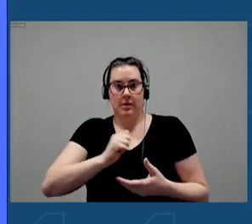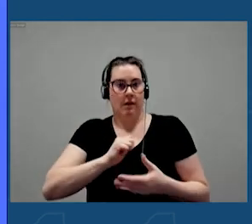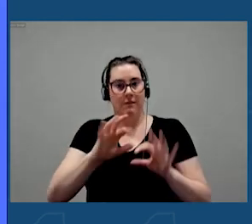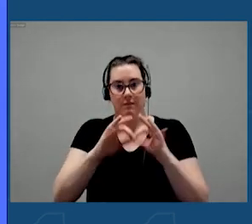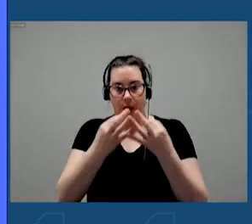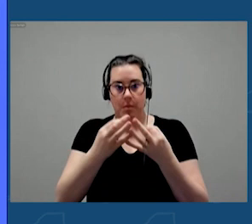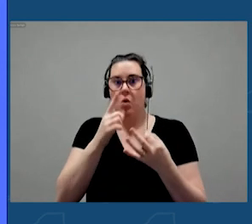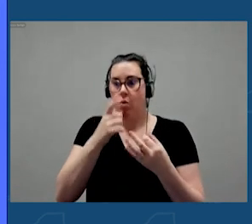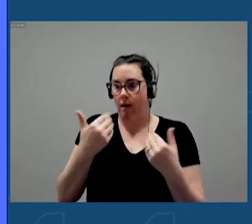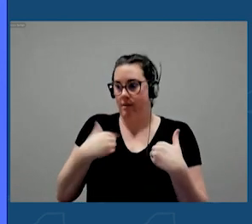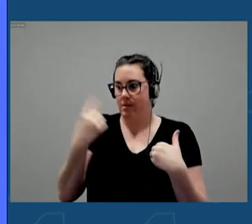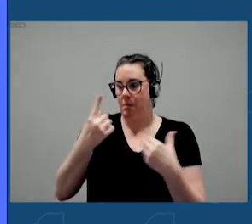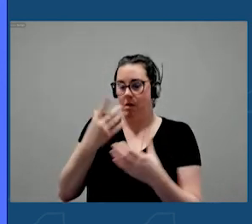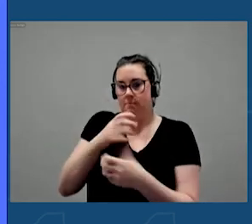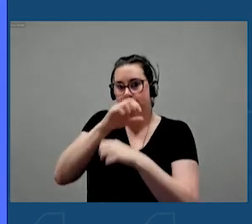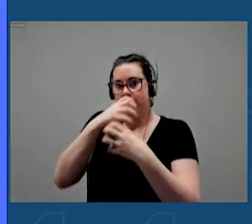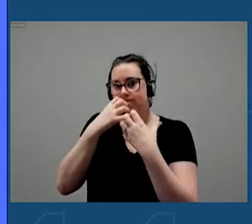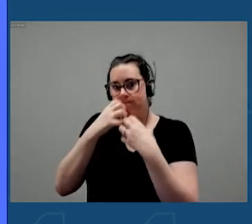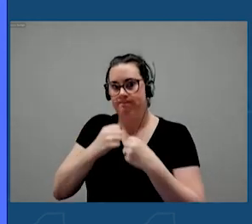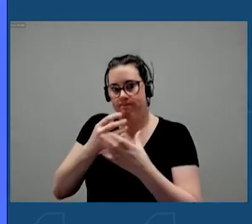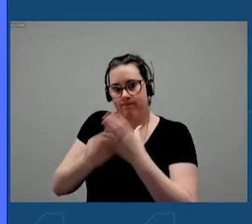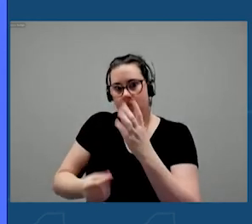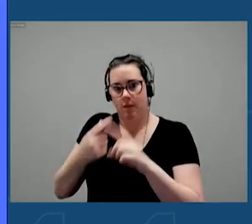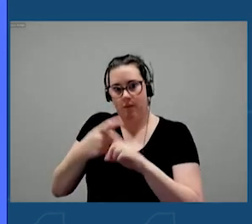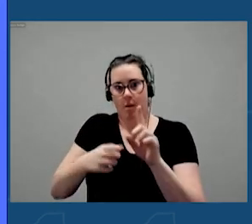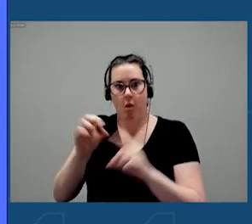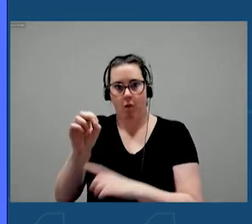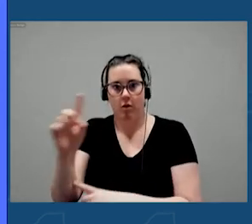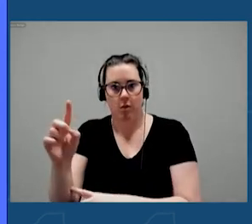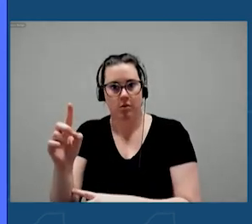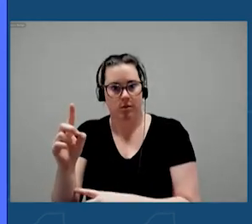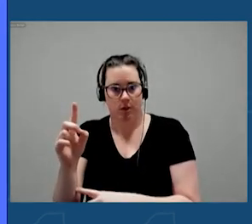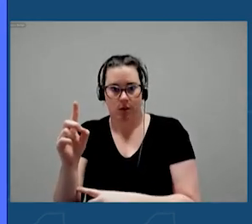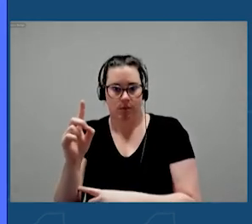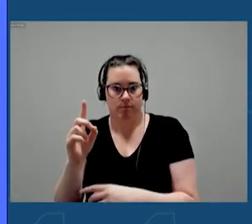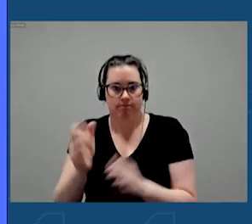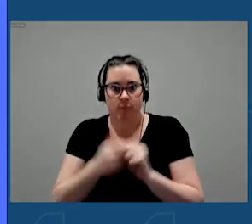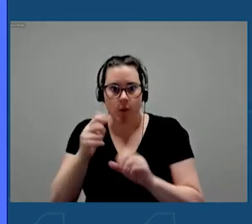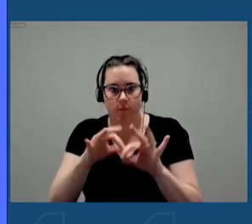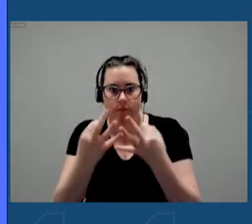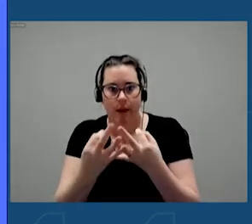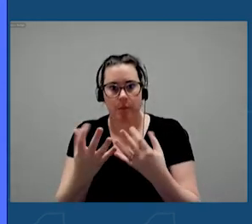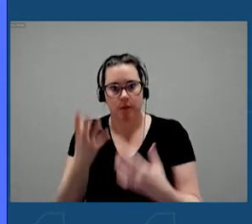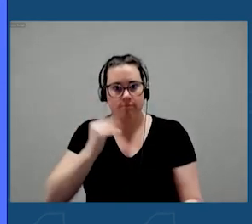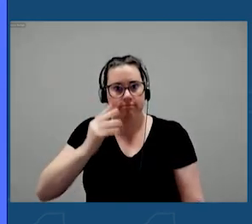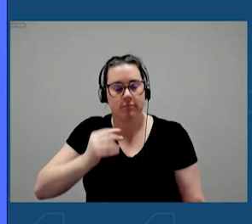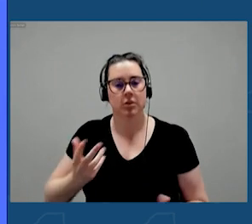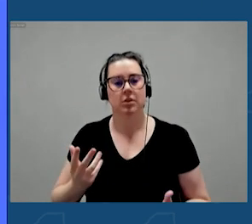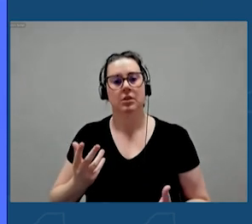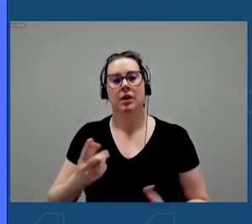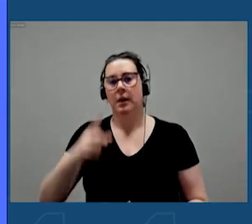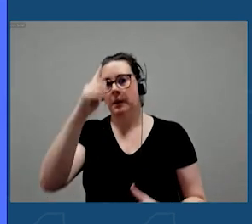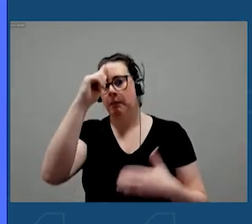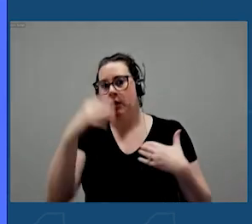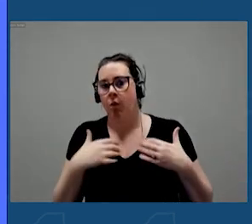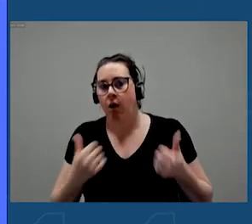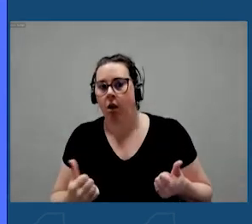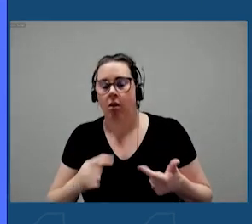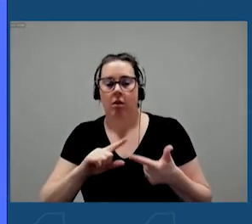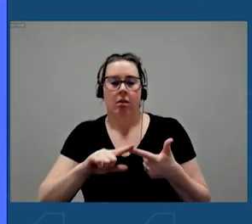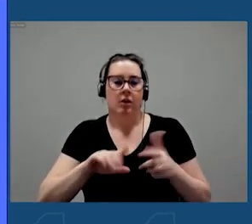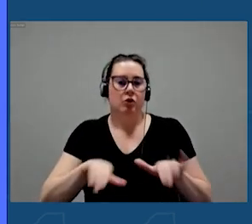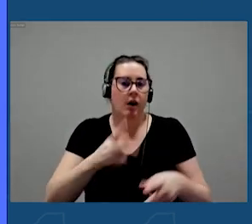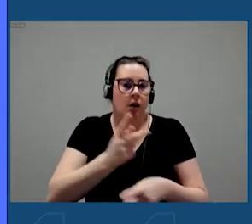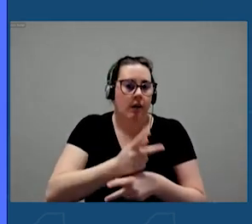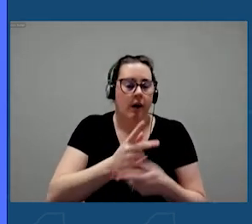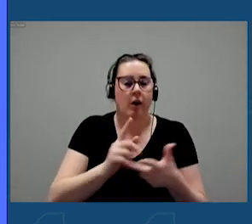abuse, overdose. I mean, I don't know a single family that's not been touched by that. Areas like mental health, childcare, infrastructure.